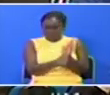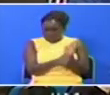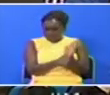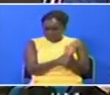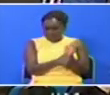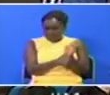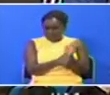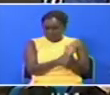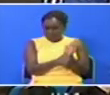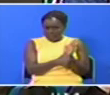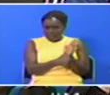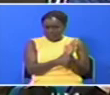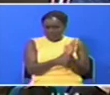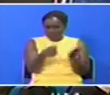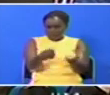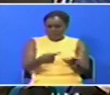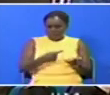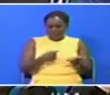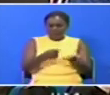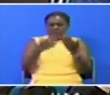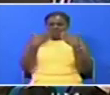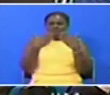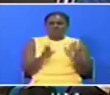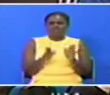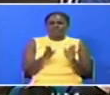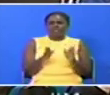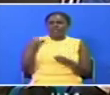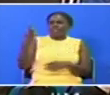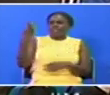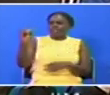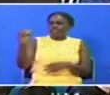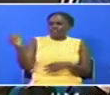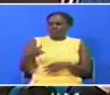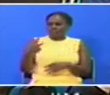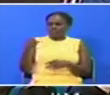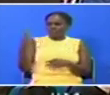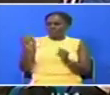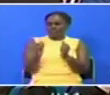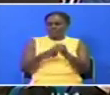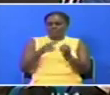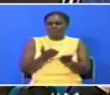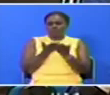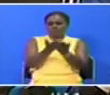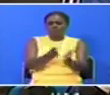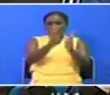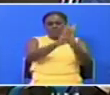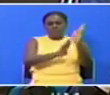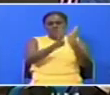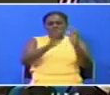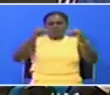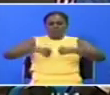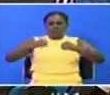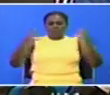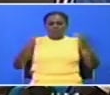The mediation period elapsed on April 30, 2017, the bill having been forwarded to the mediation team